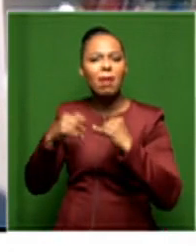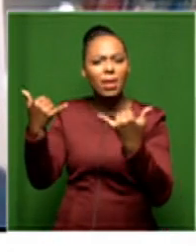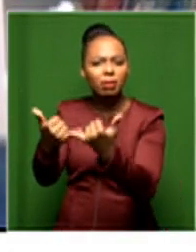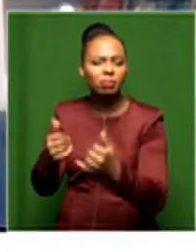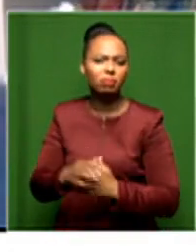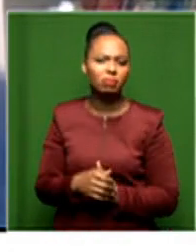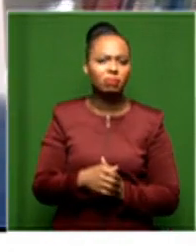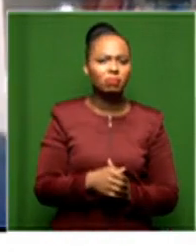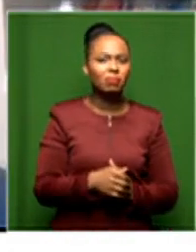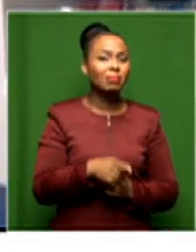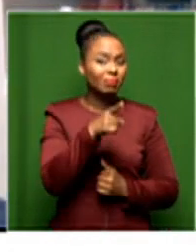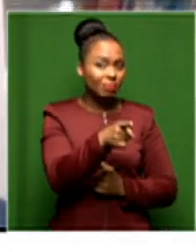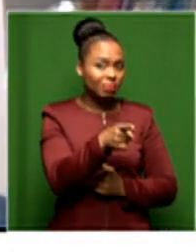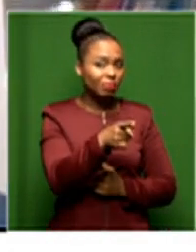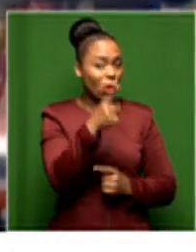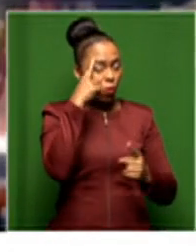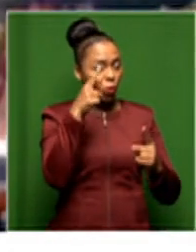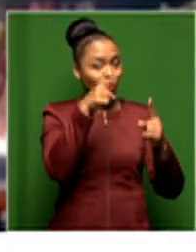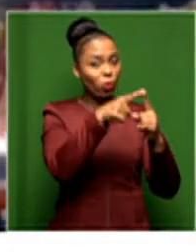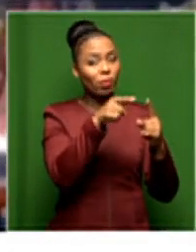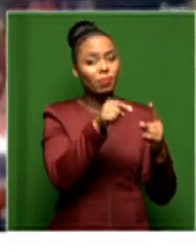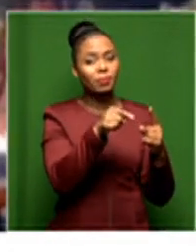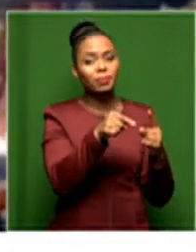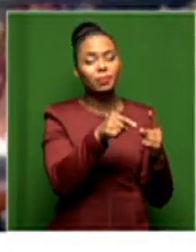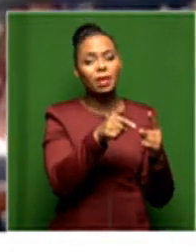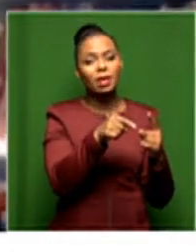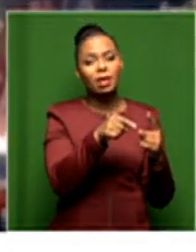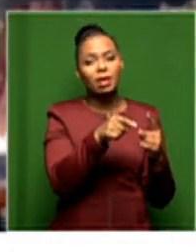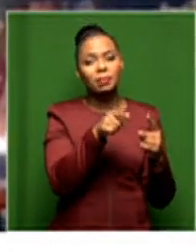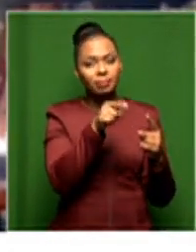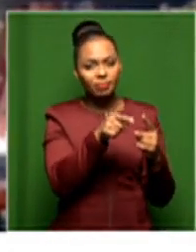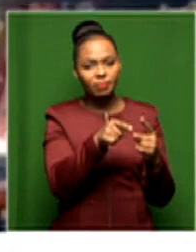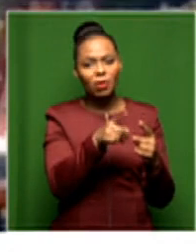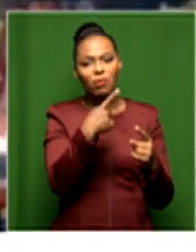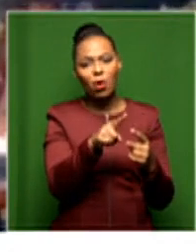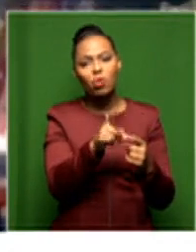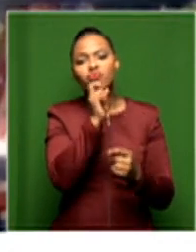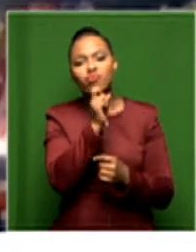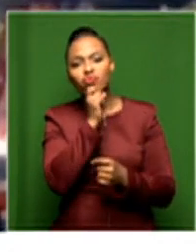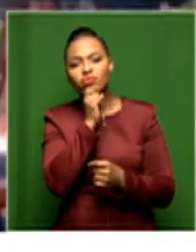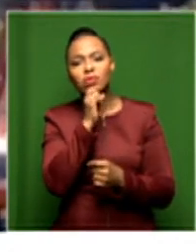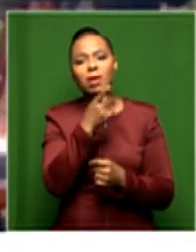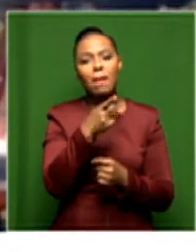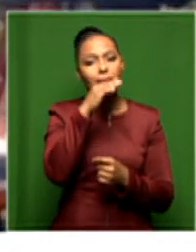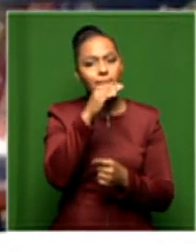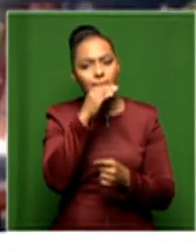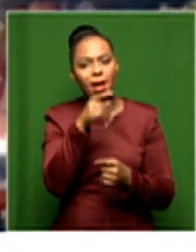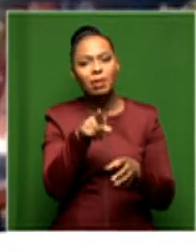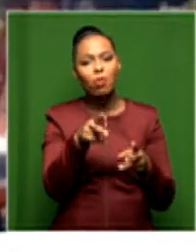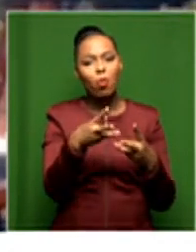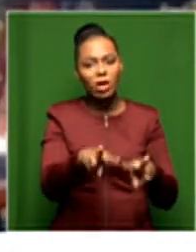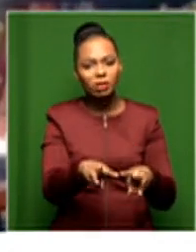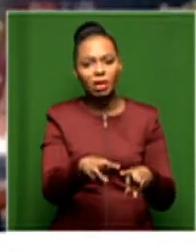Well, it's driving the usage of recycled plastic. So you will note